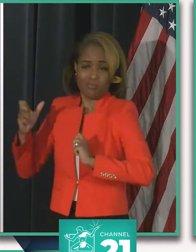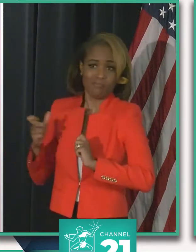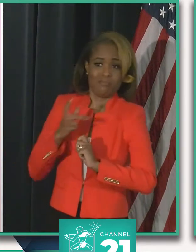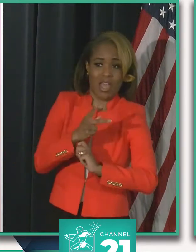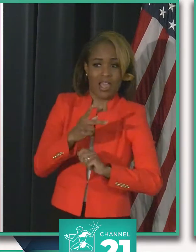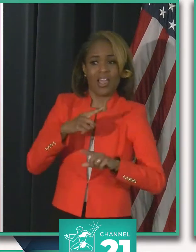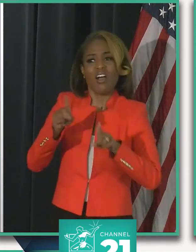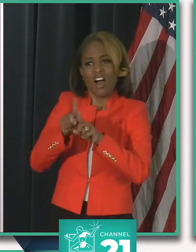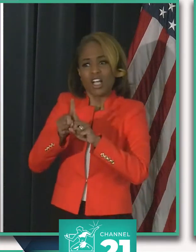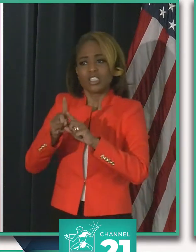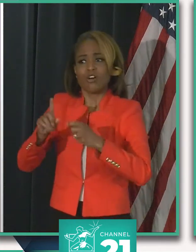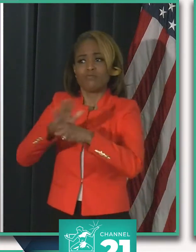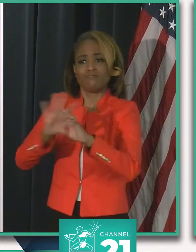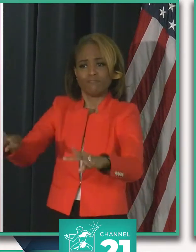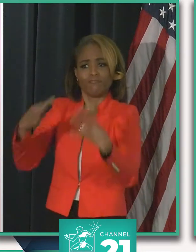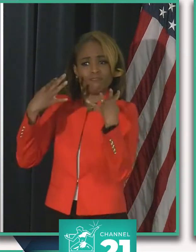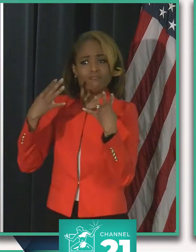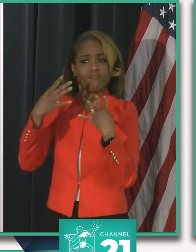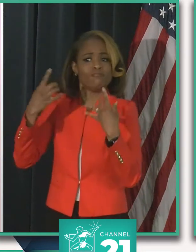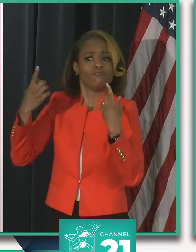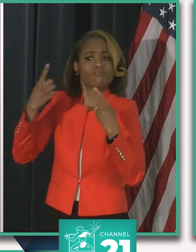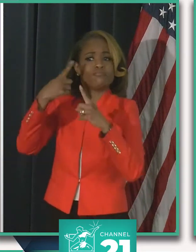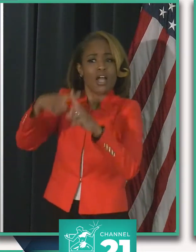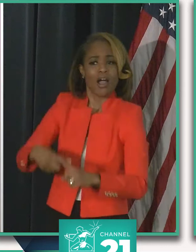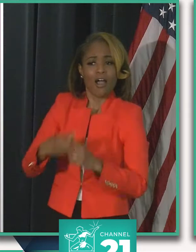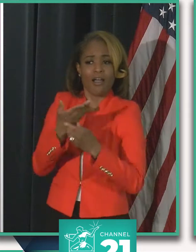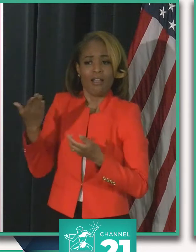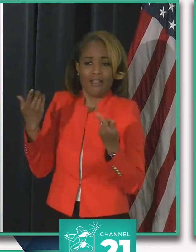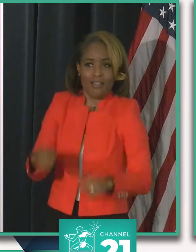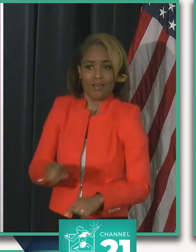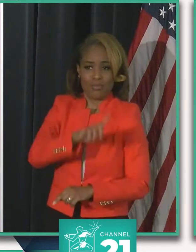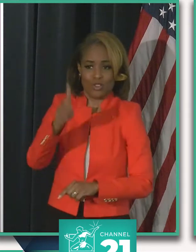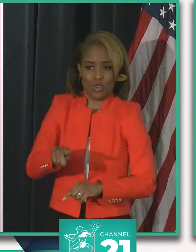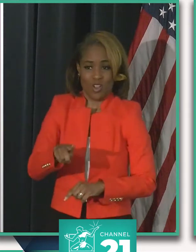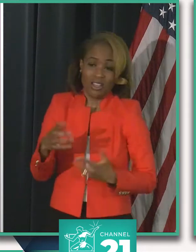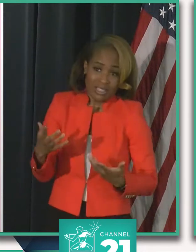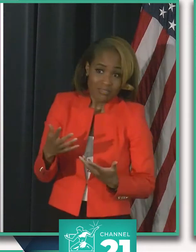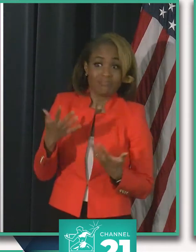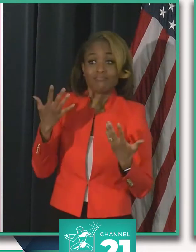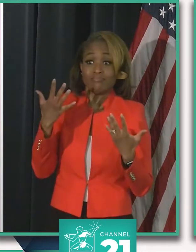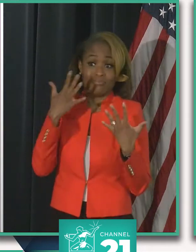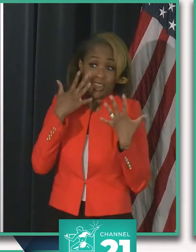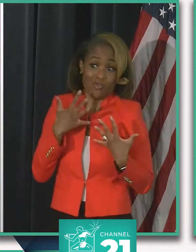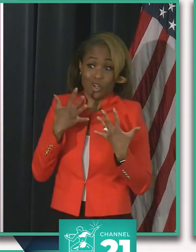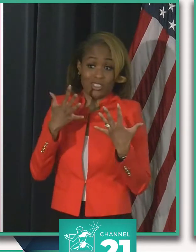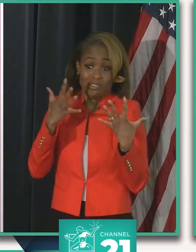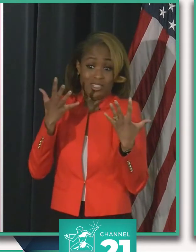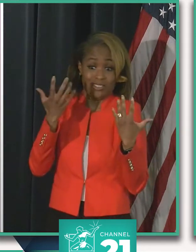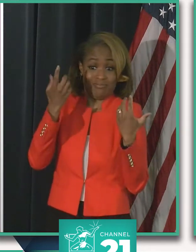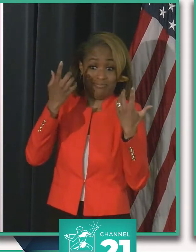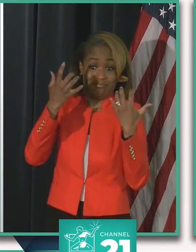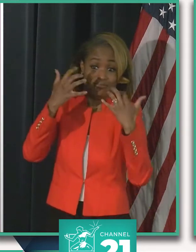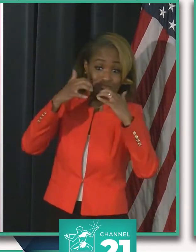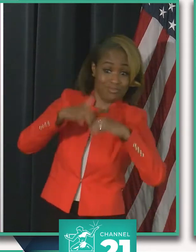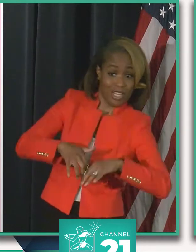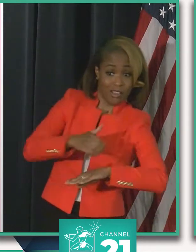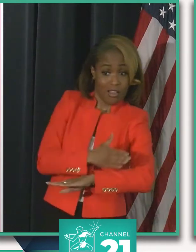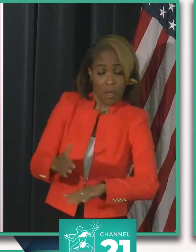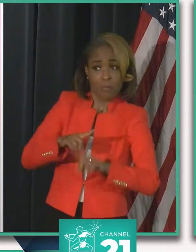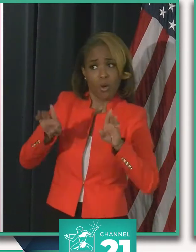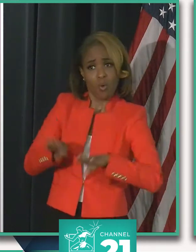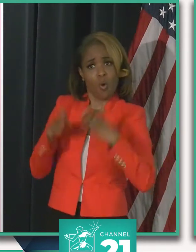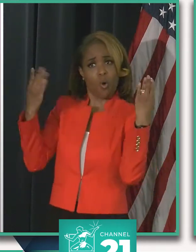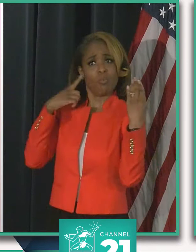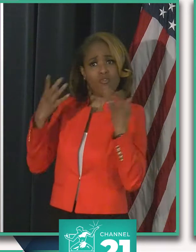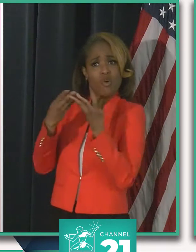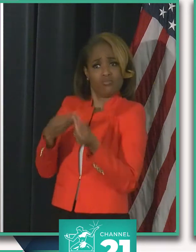global attention to the positive things that happened to Detroit. Unfortunately, there's been a breakdown, and we are so open to resolve, and we are so excited to do